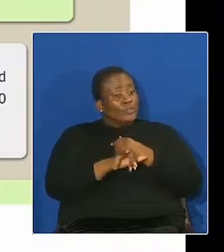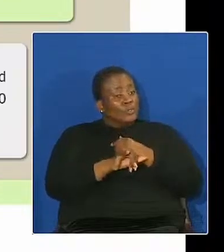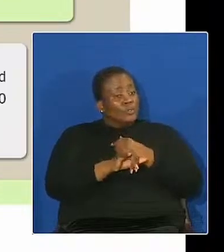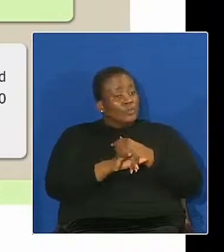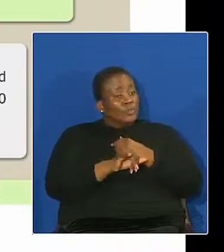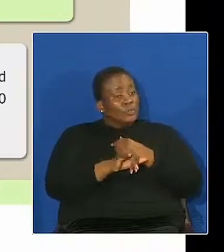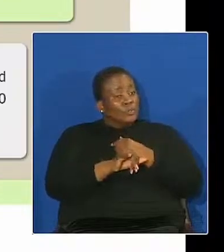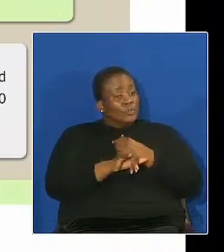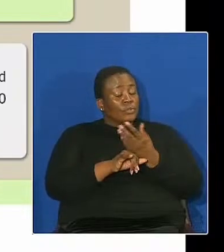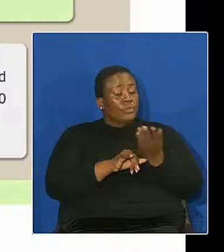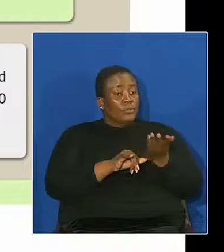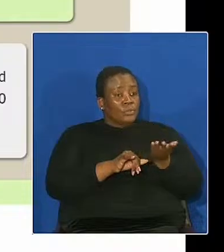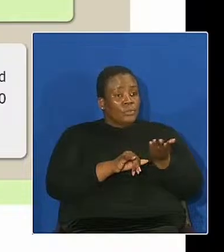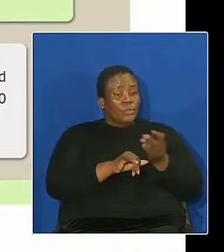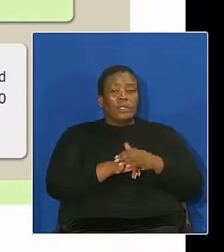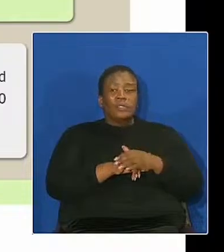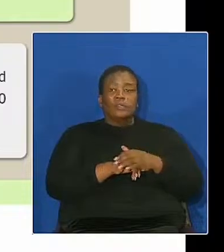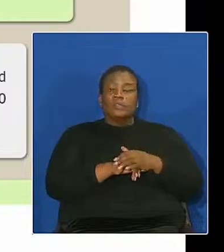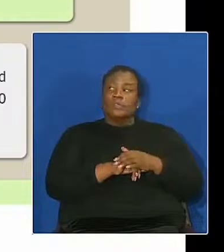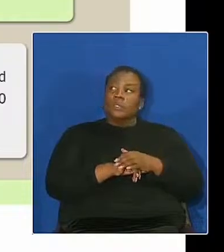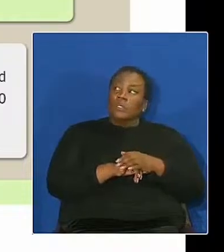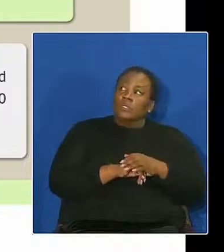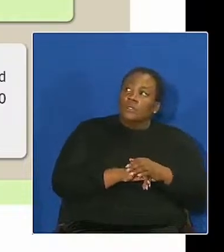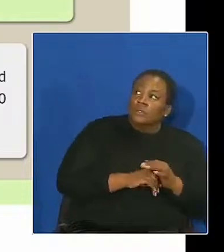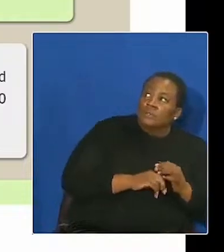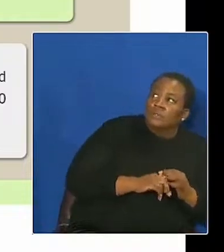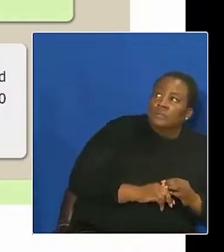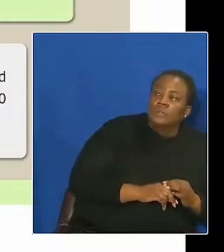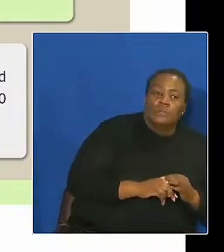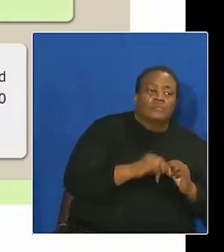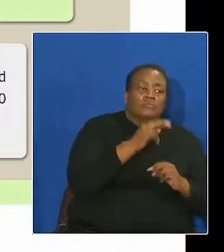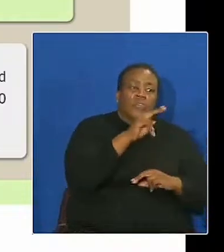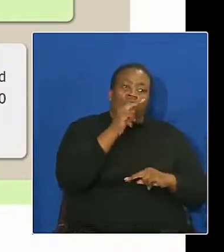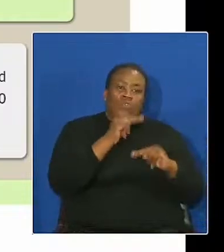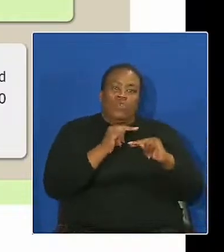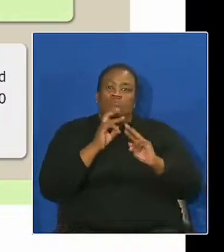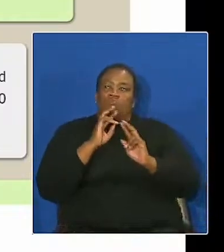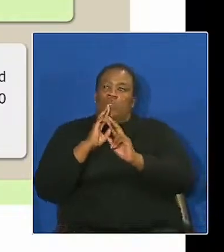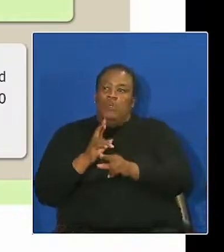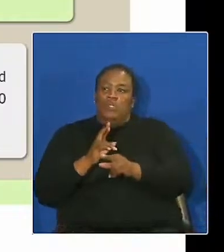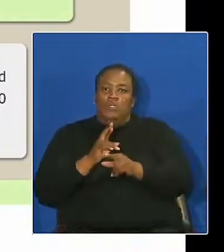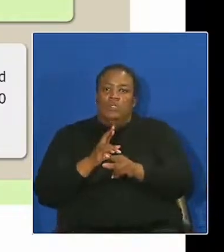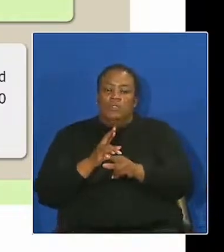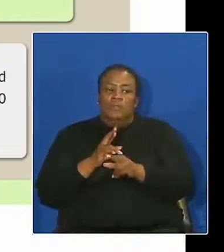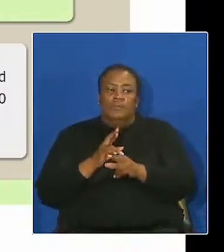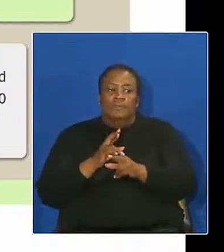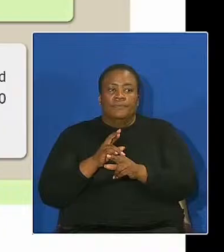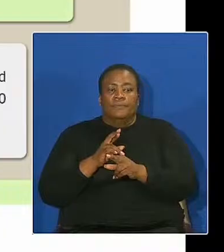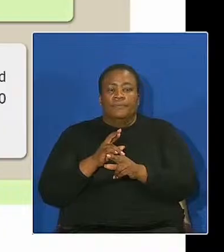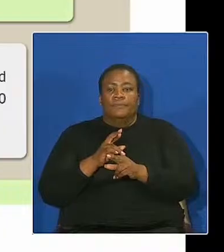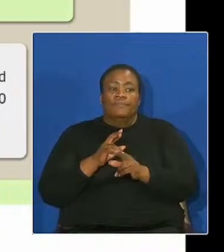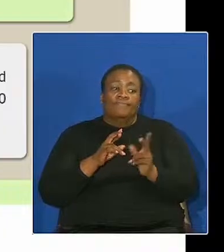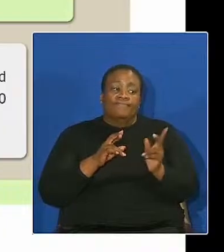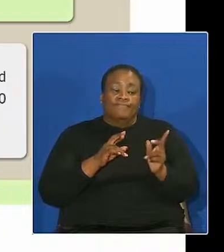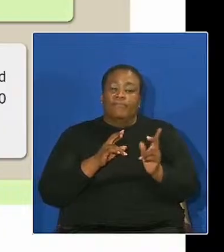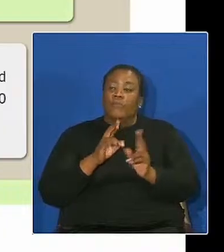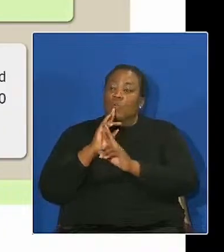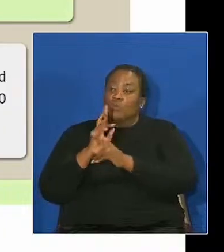And then the short response on the same question by Mr.